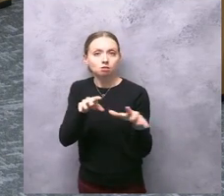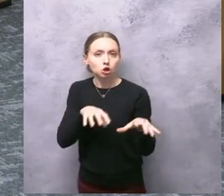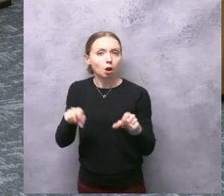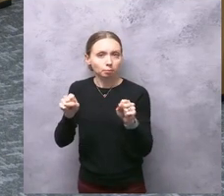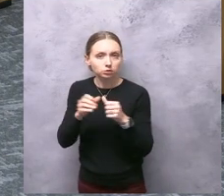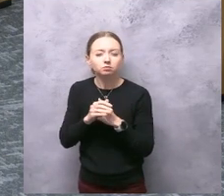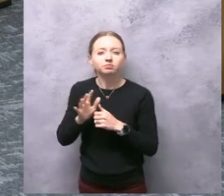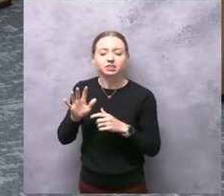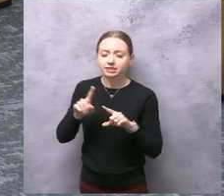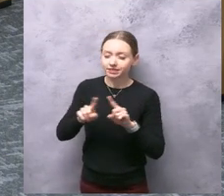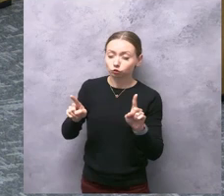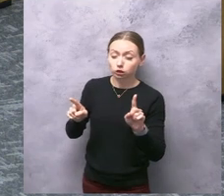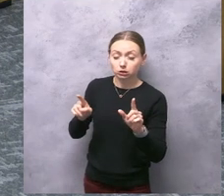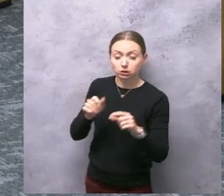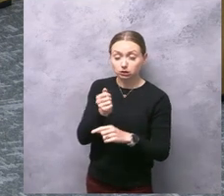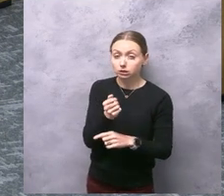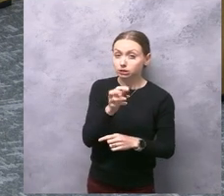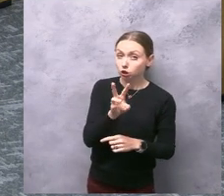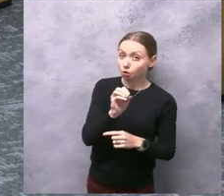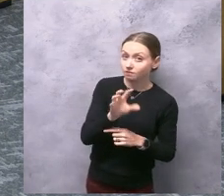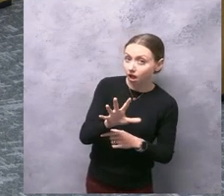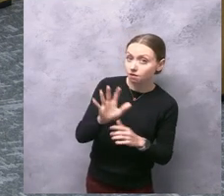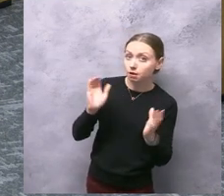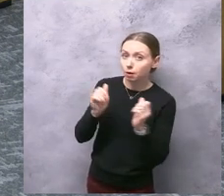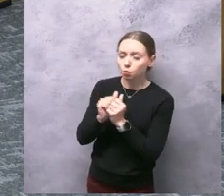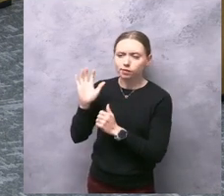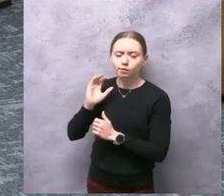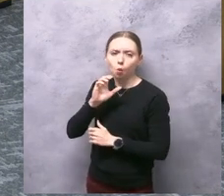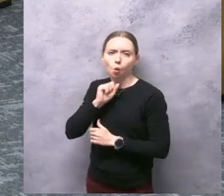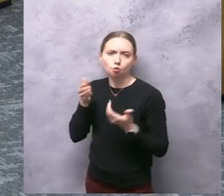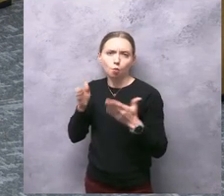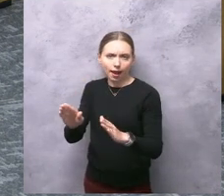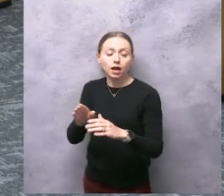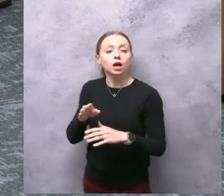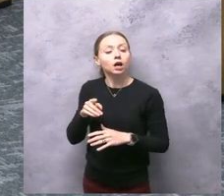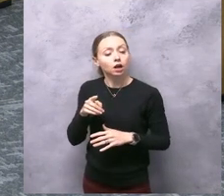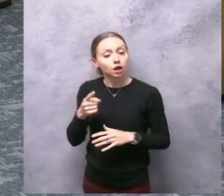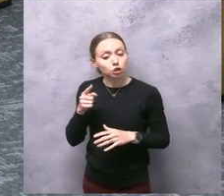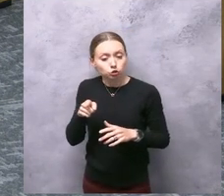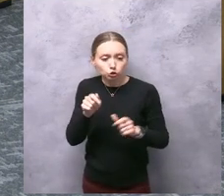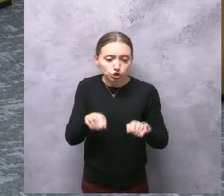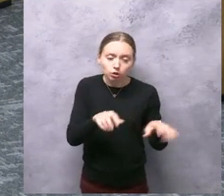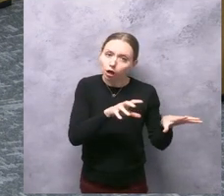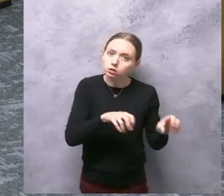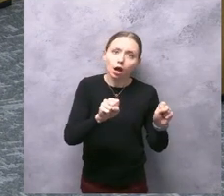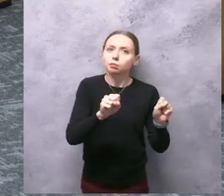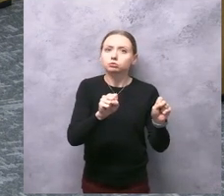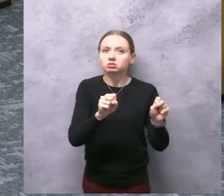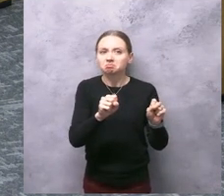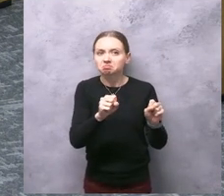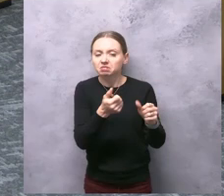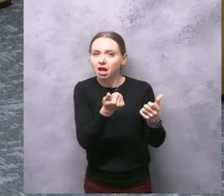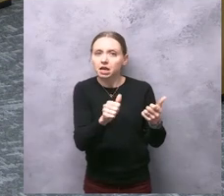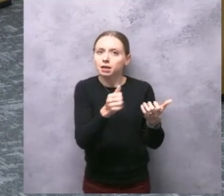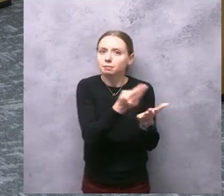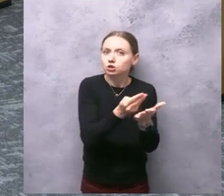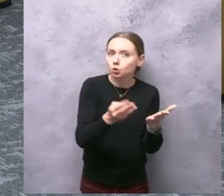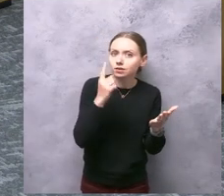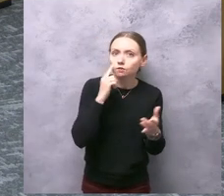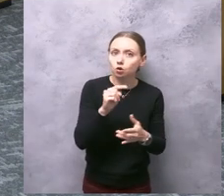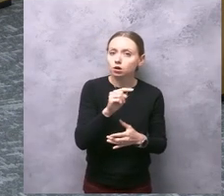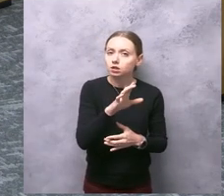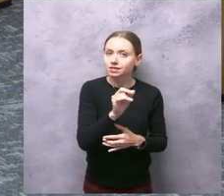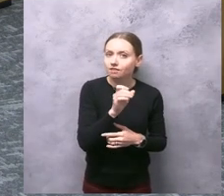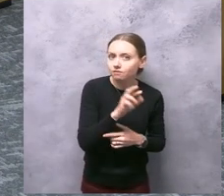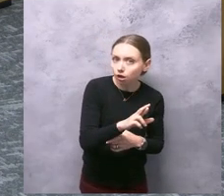the old world is we would adopt materials and you could adopt them or you could adopt anything else for Cy-Fair. Now, if you